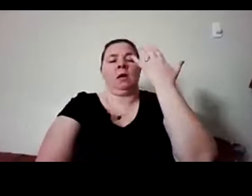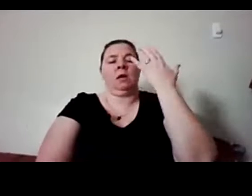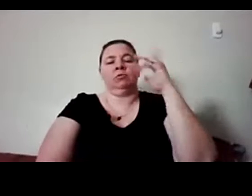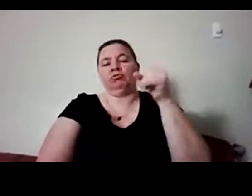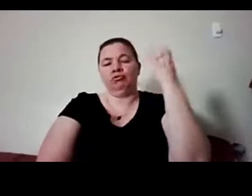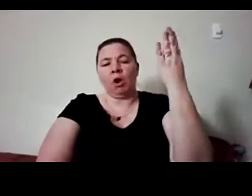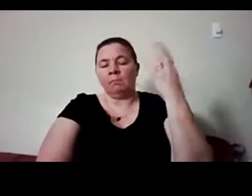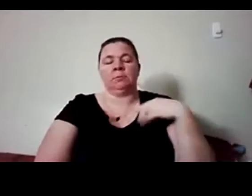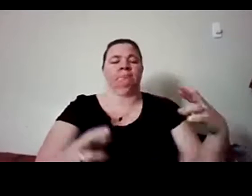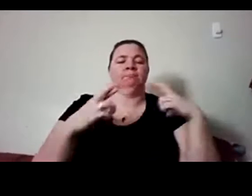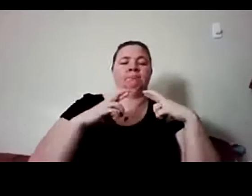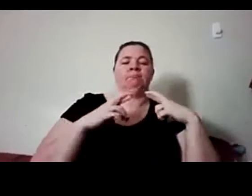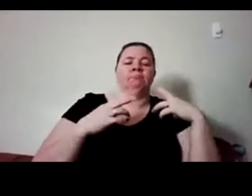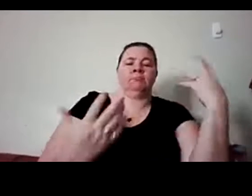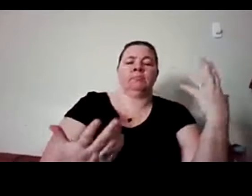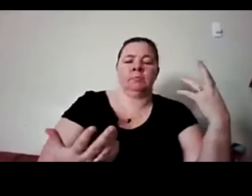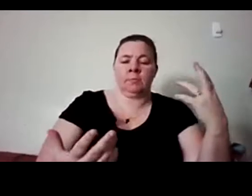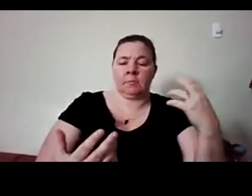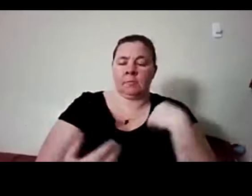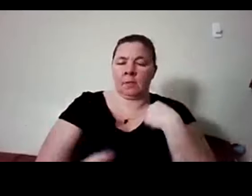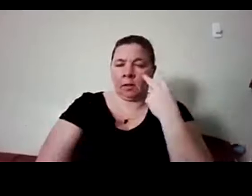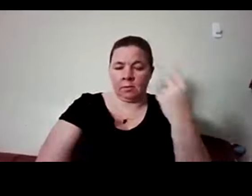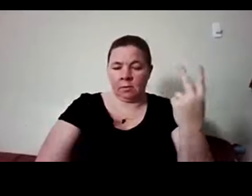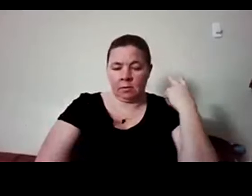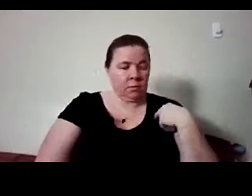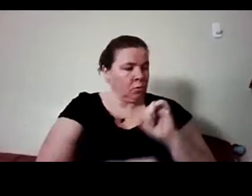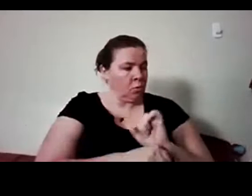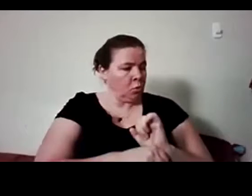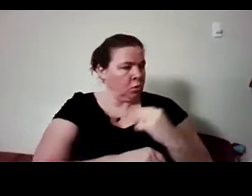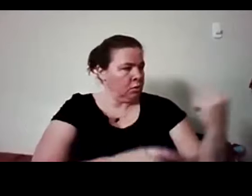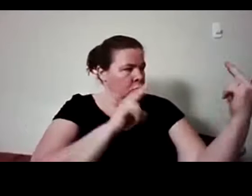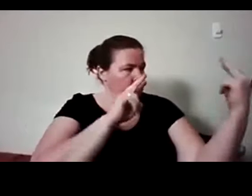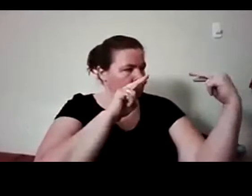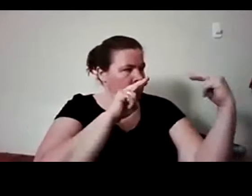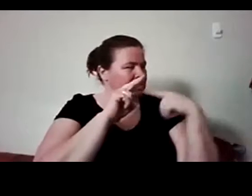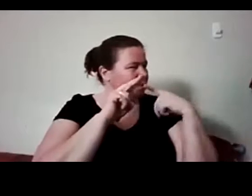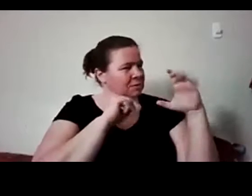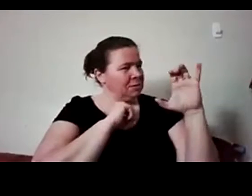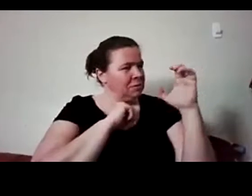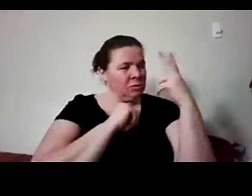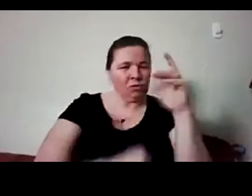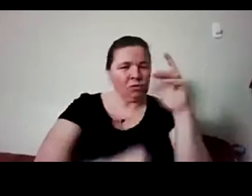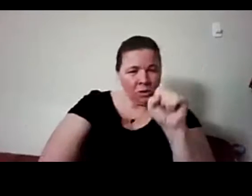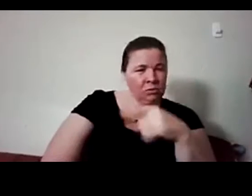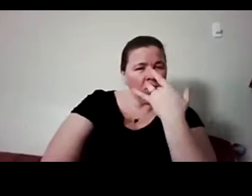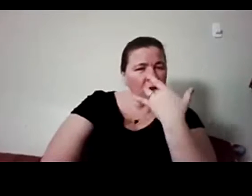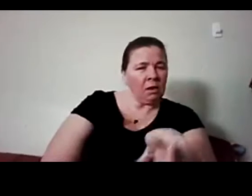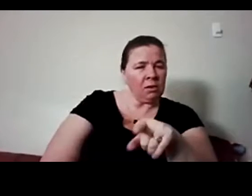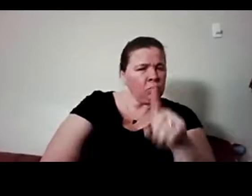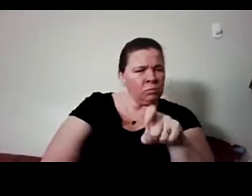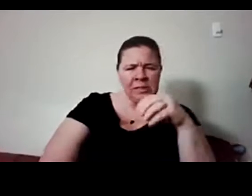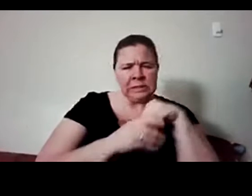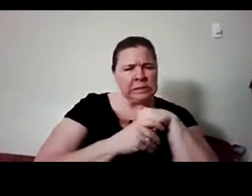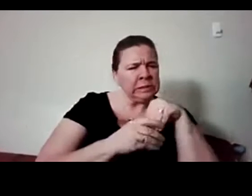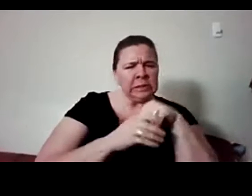job. I recall a colleague of mine looking at me and saying, Charles, you are very lucky. You must have saved